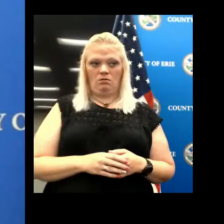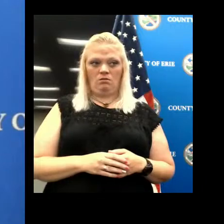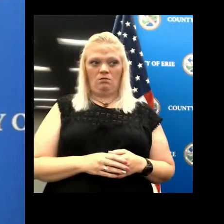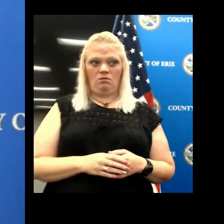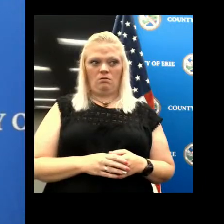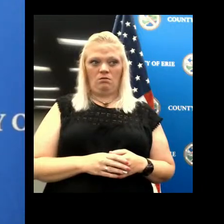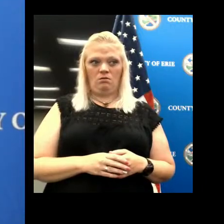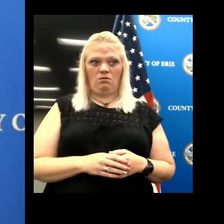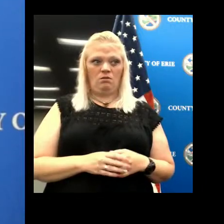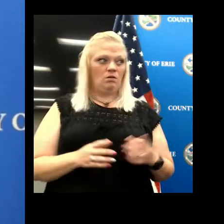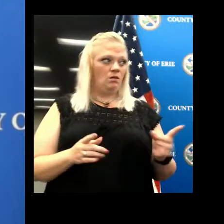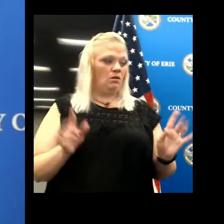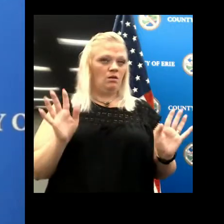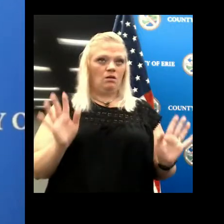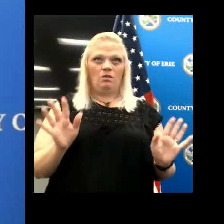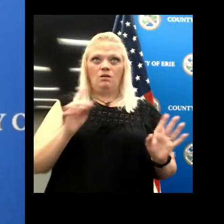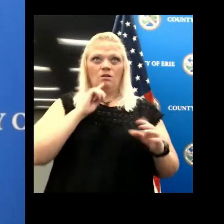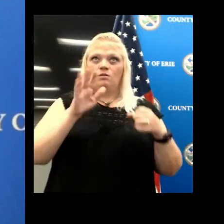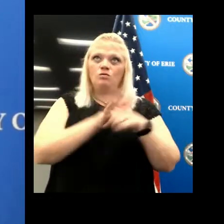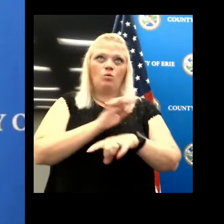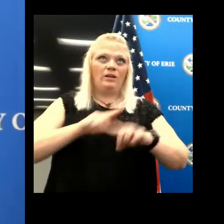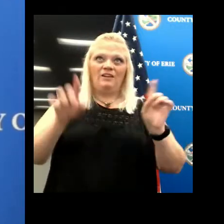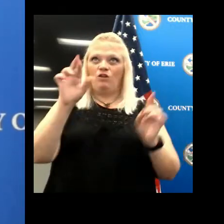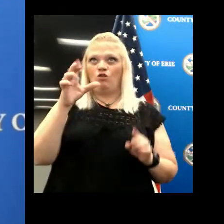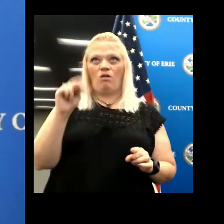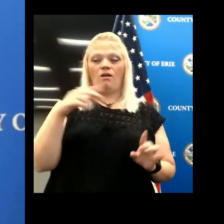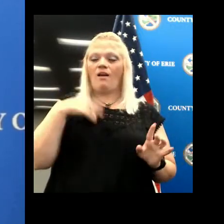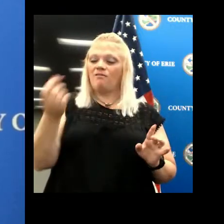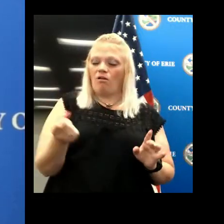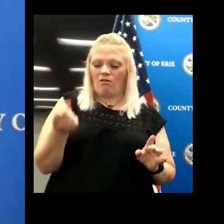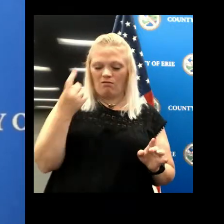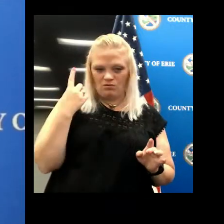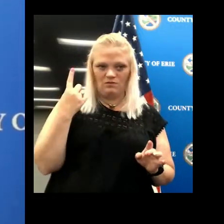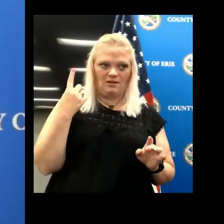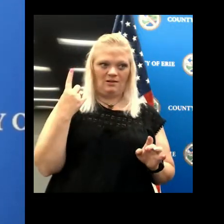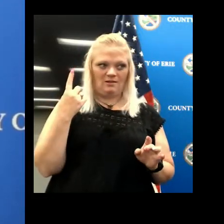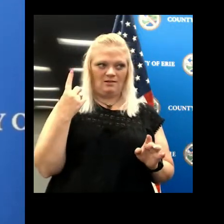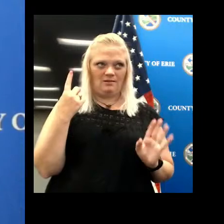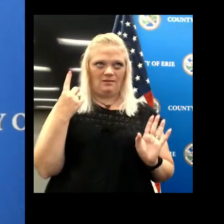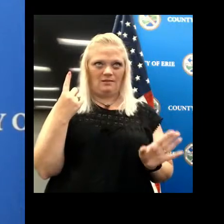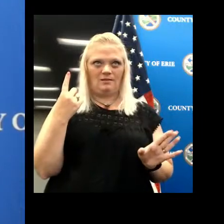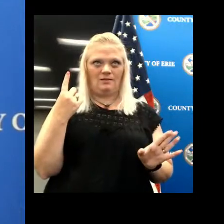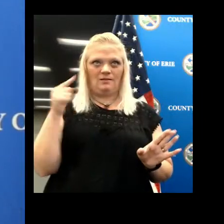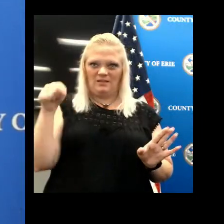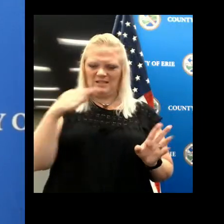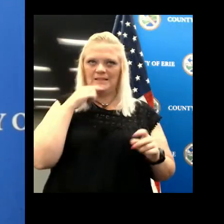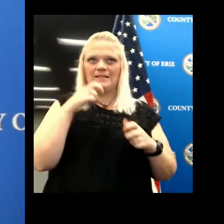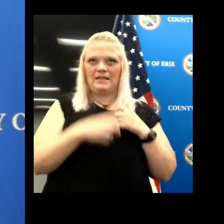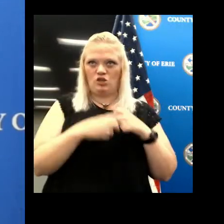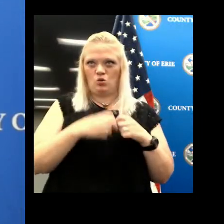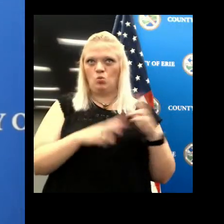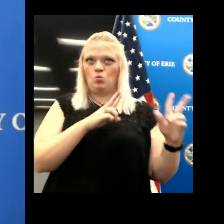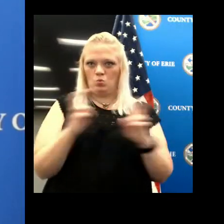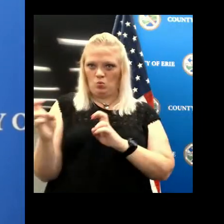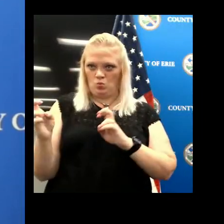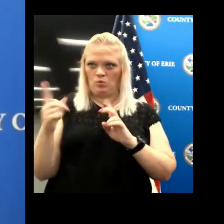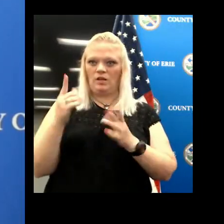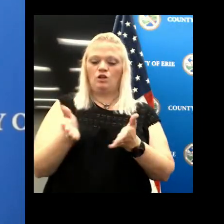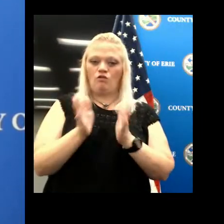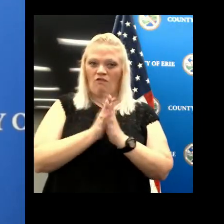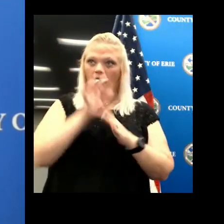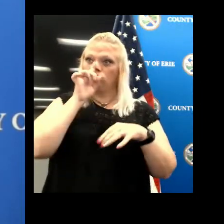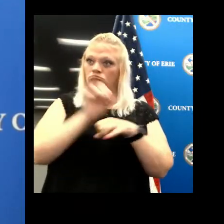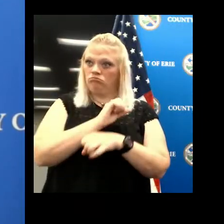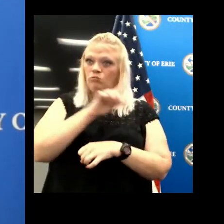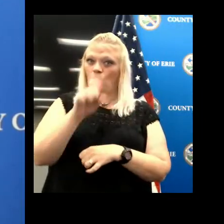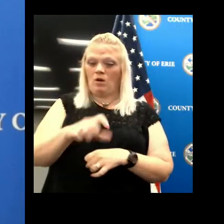Eden. I'm just saying. It's totally different, Ron. I understand this is an issue, and you've asked legitimate questions. I'm